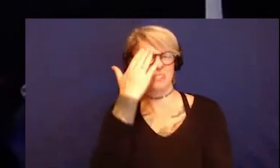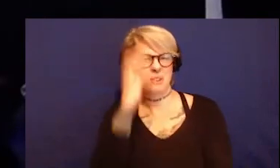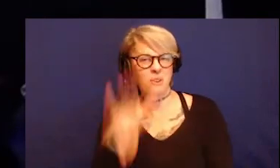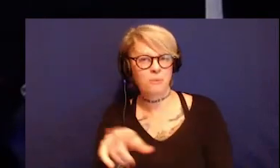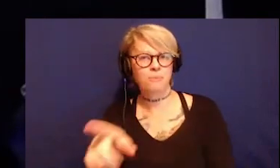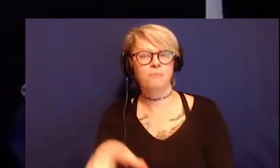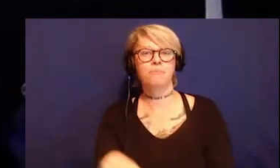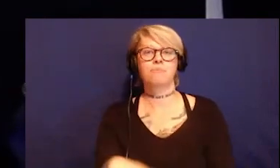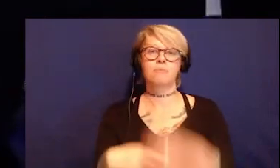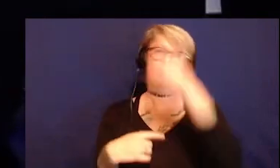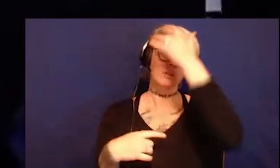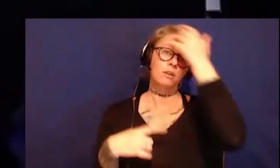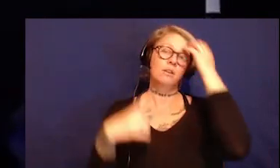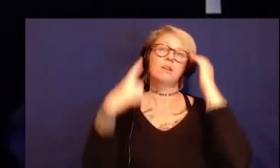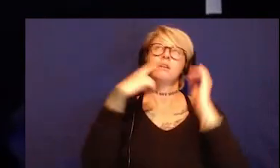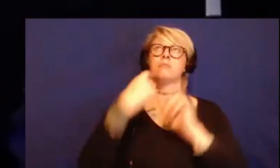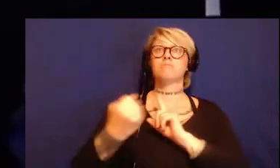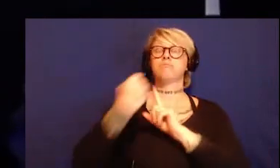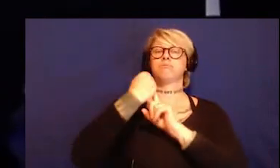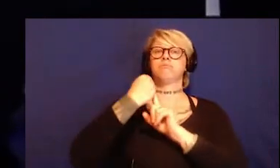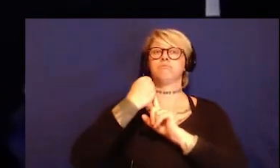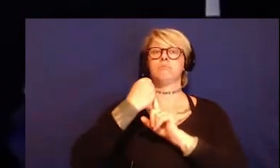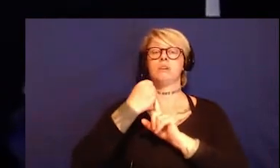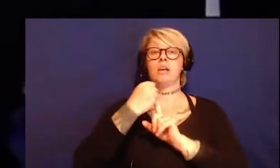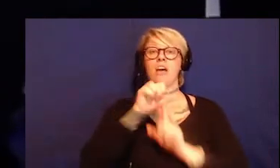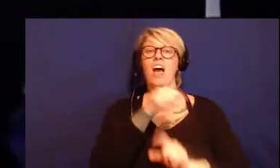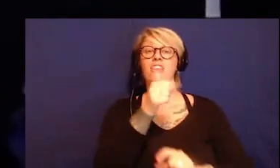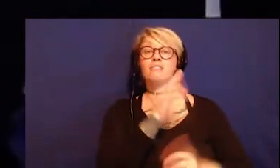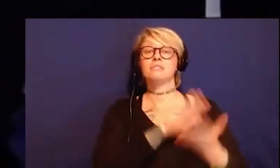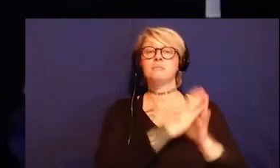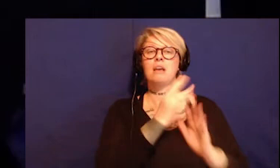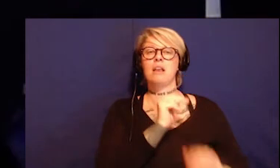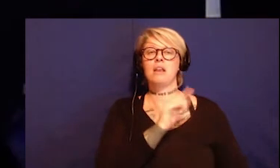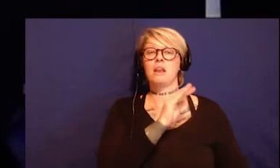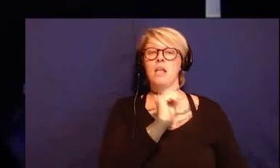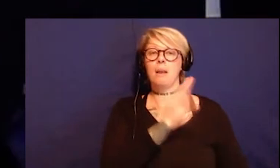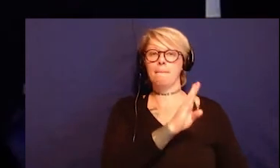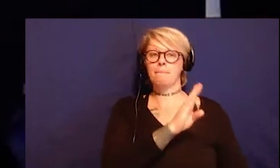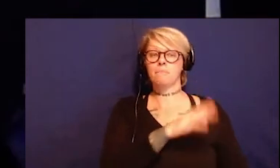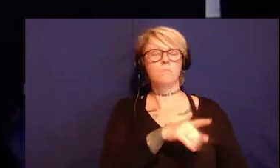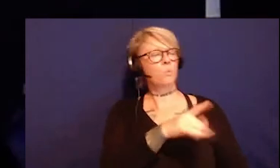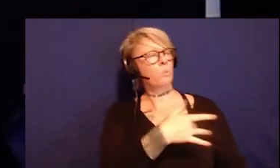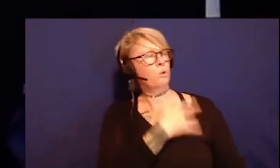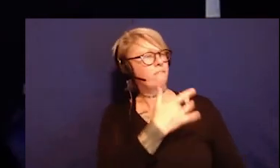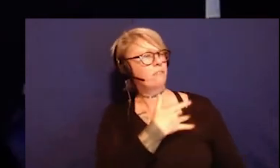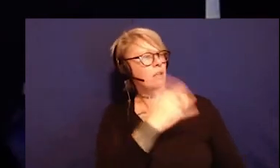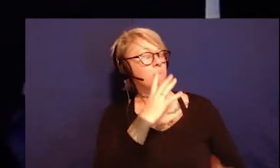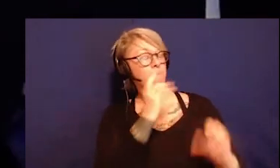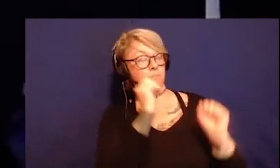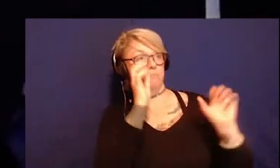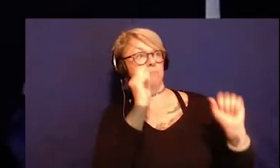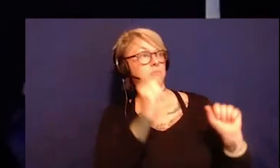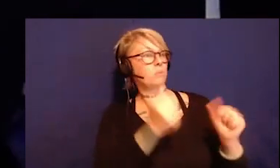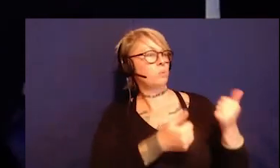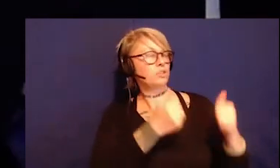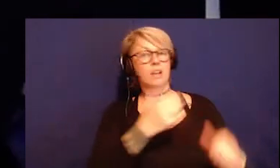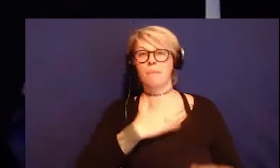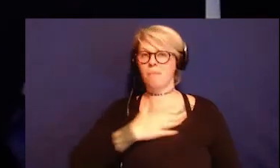blow up one sense to anesthetize the other senses. What sense do you feel like is being blown up? My sense of